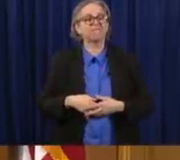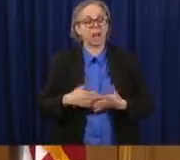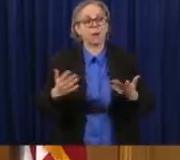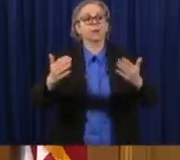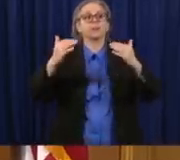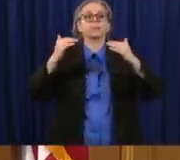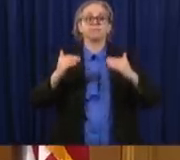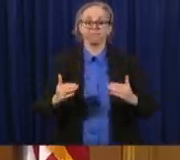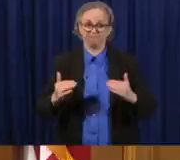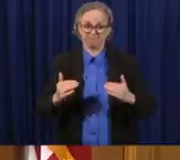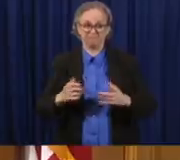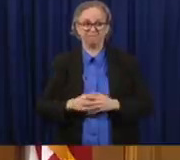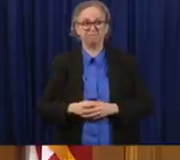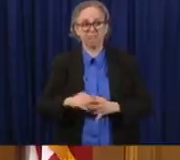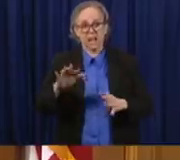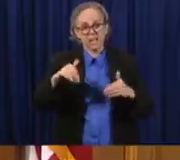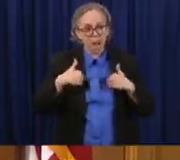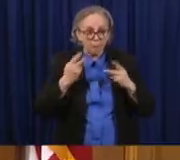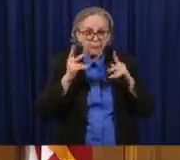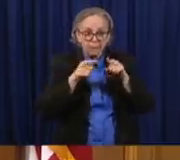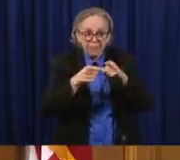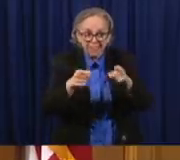I was 20 once, I was 25 once,